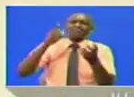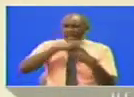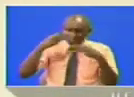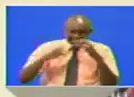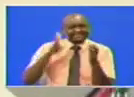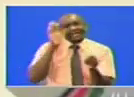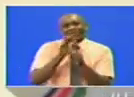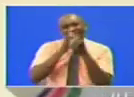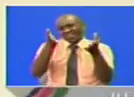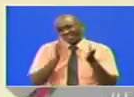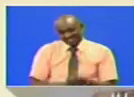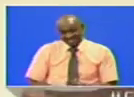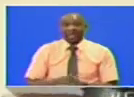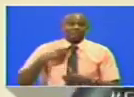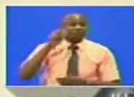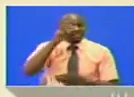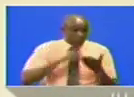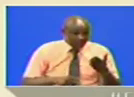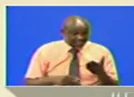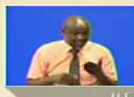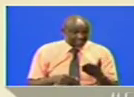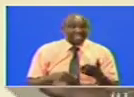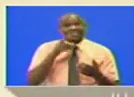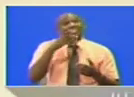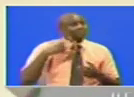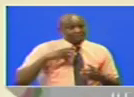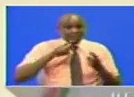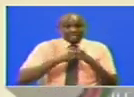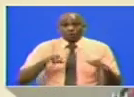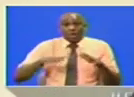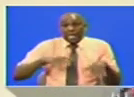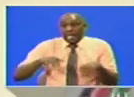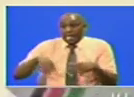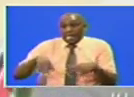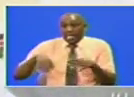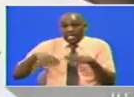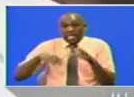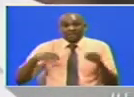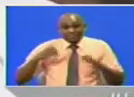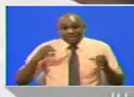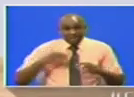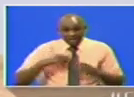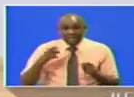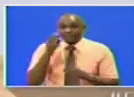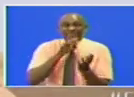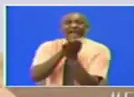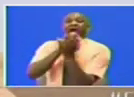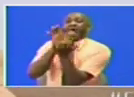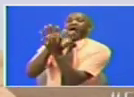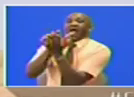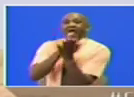zaidi. Na ndio naona hawa wanaanza kutetemeka tetemeka, kupeana porojo